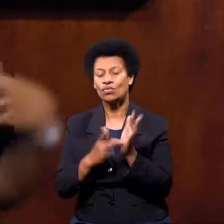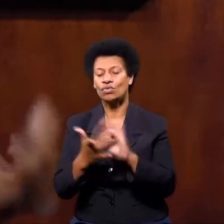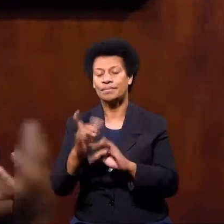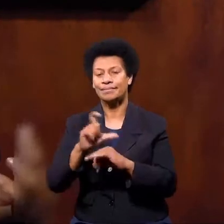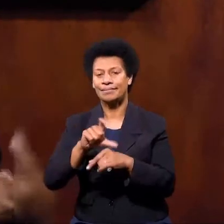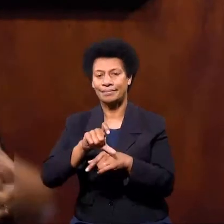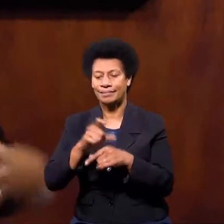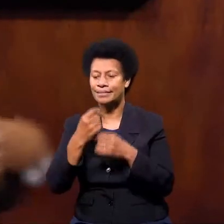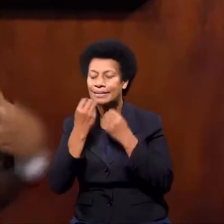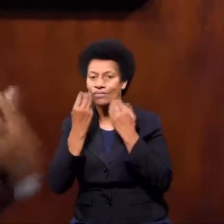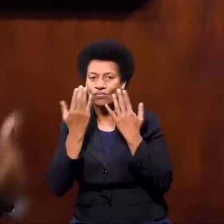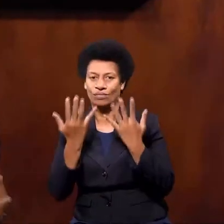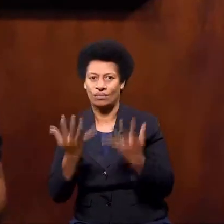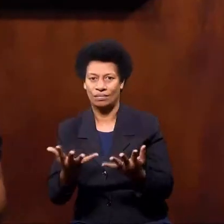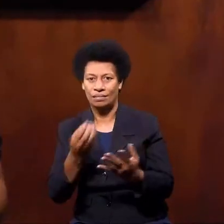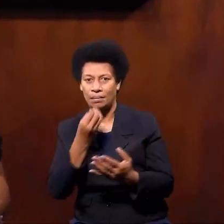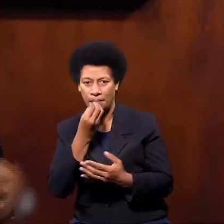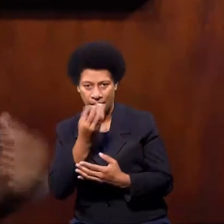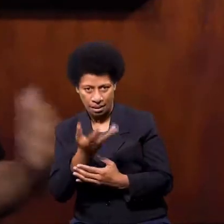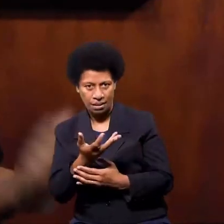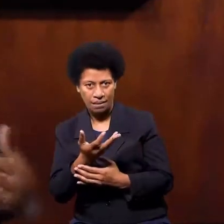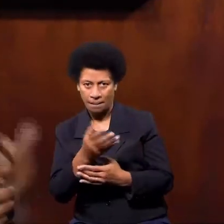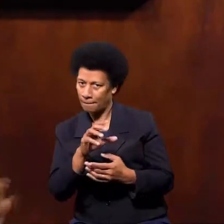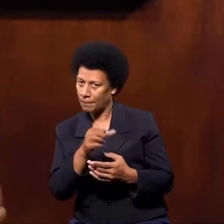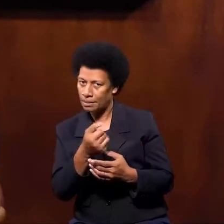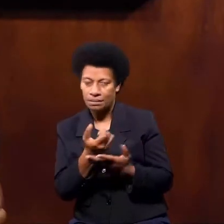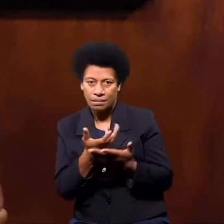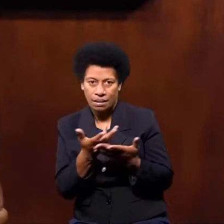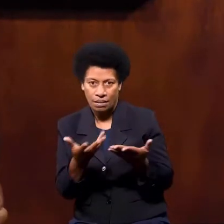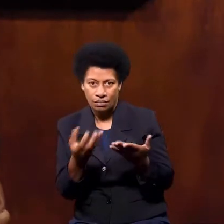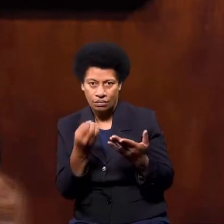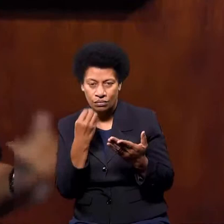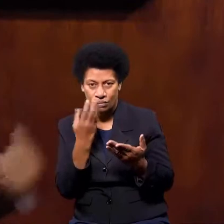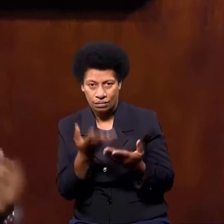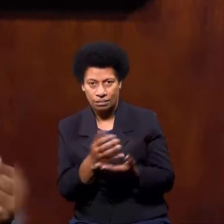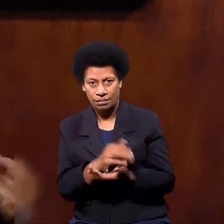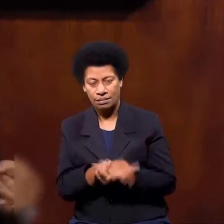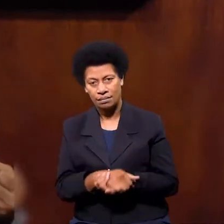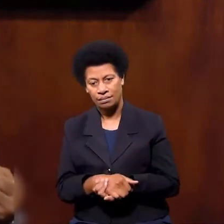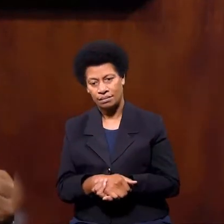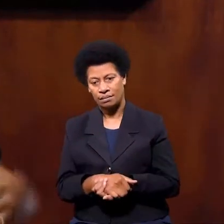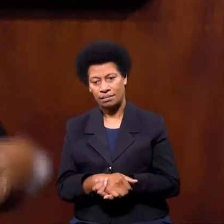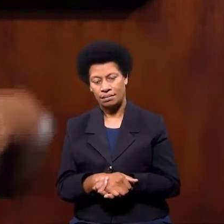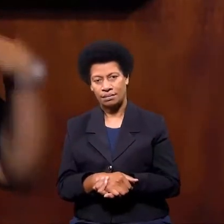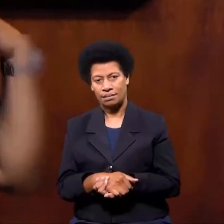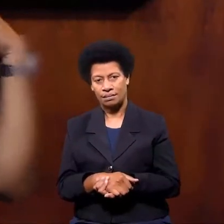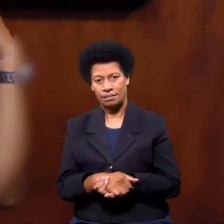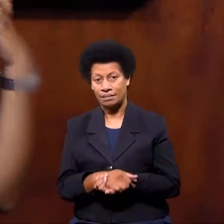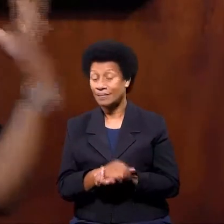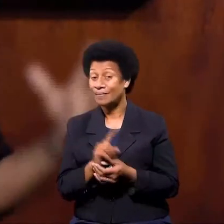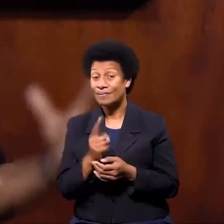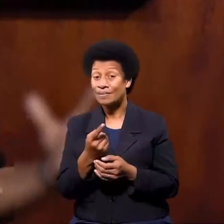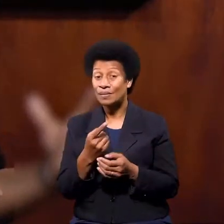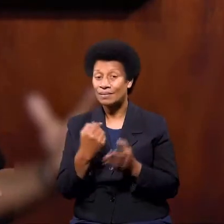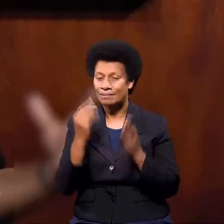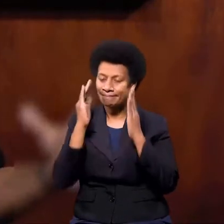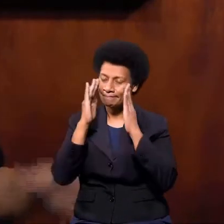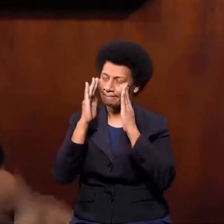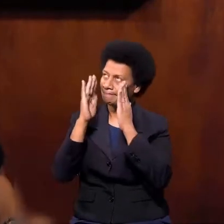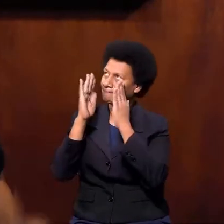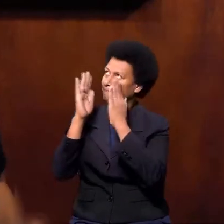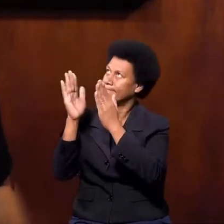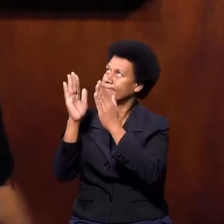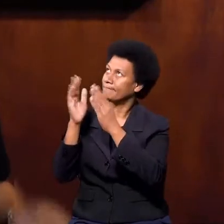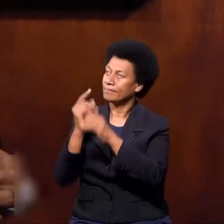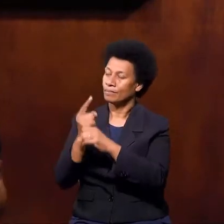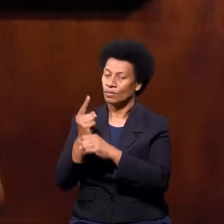our love and affection is to be appropriated. Mm-hmm. You know, first and foremost, it must be directed to Him.